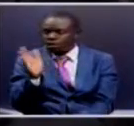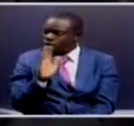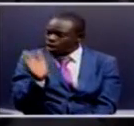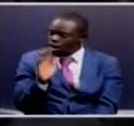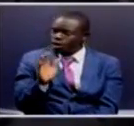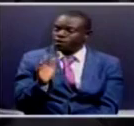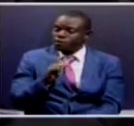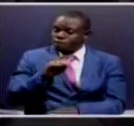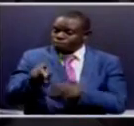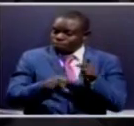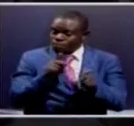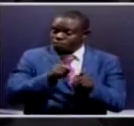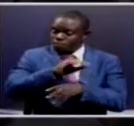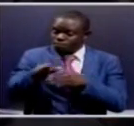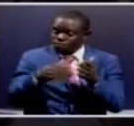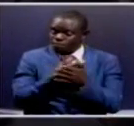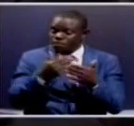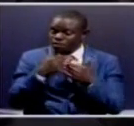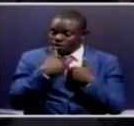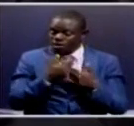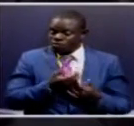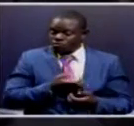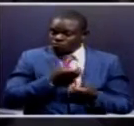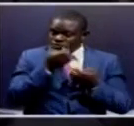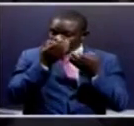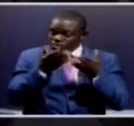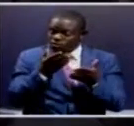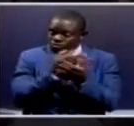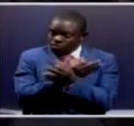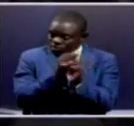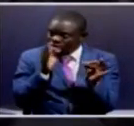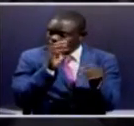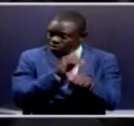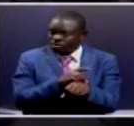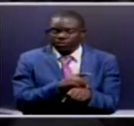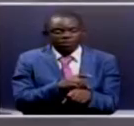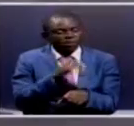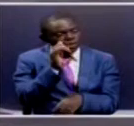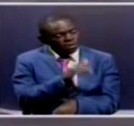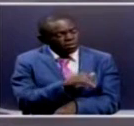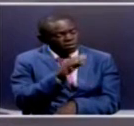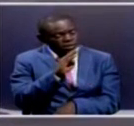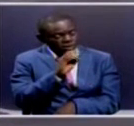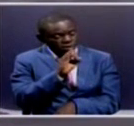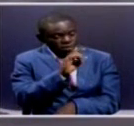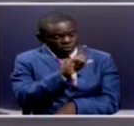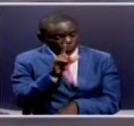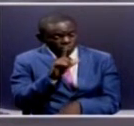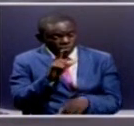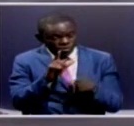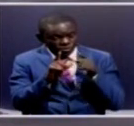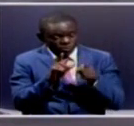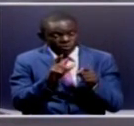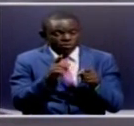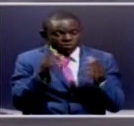citizen under the guise of a political party or an organization to which they belong. That's what the bill does, encouraging people to defy their own organizations. No, and decide the